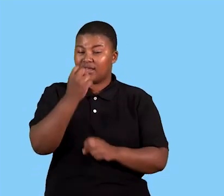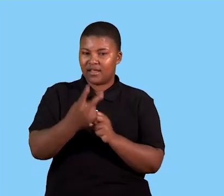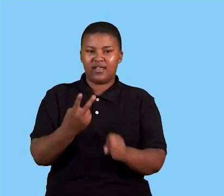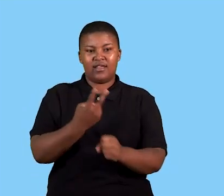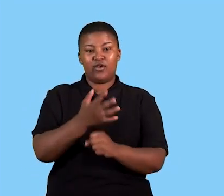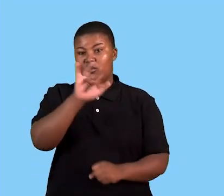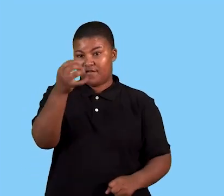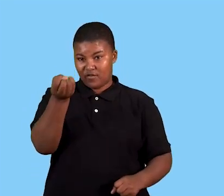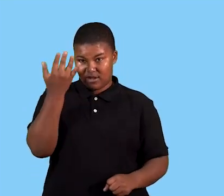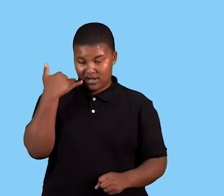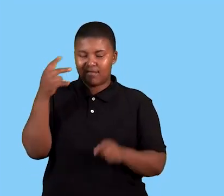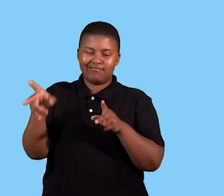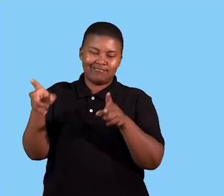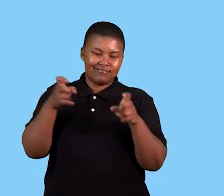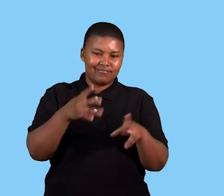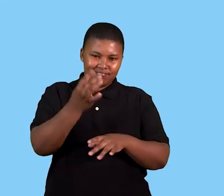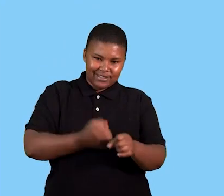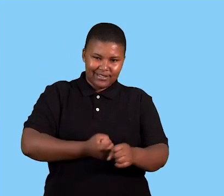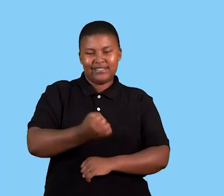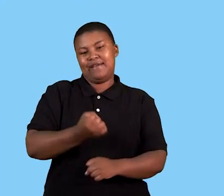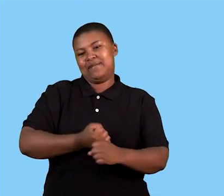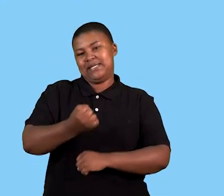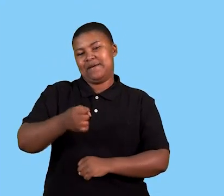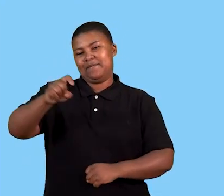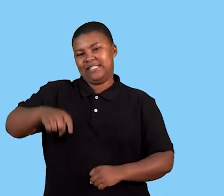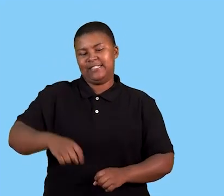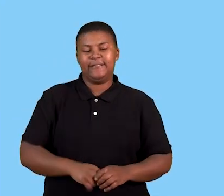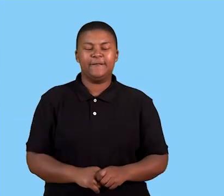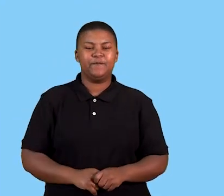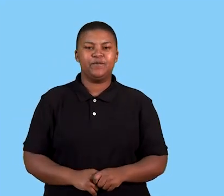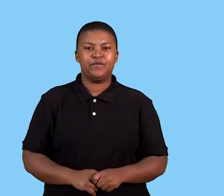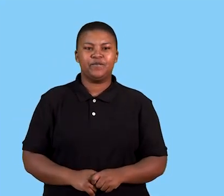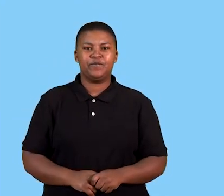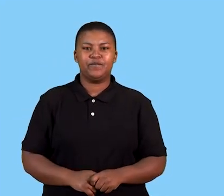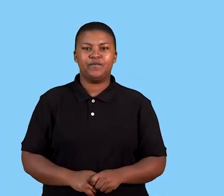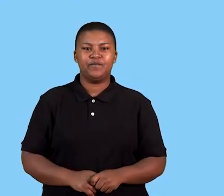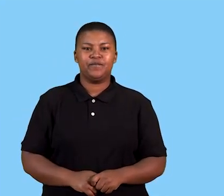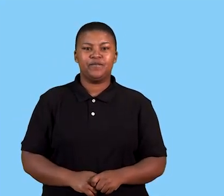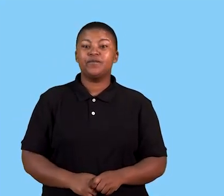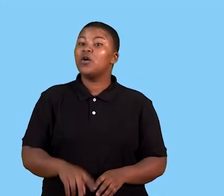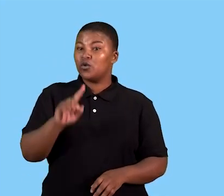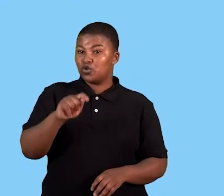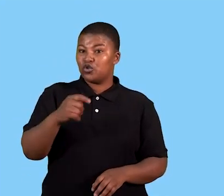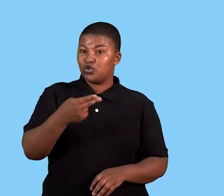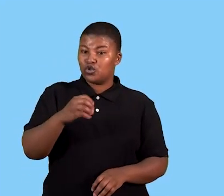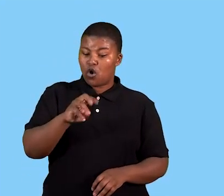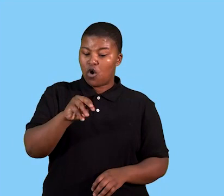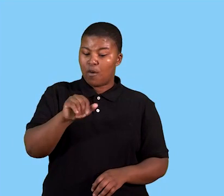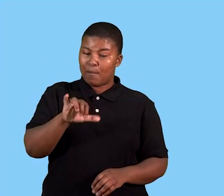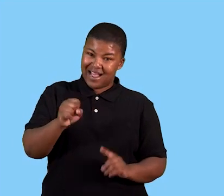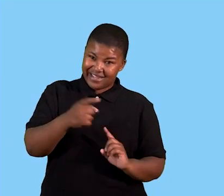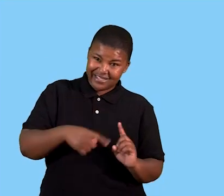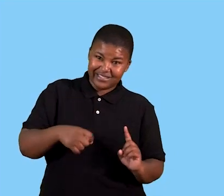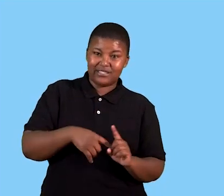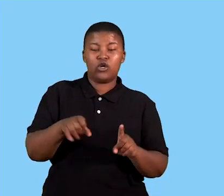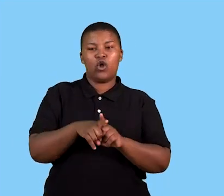And again, we quote exactly as it is stated in the scenarios. Thomas also has a website